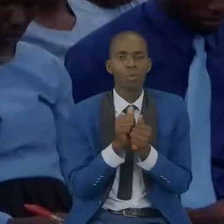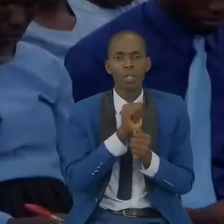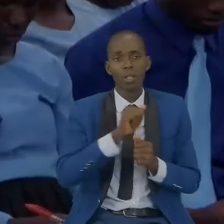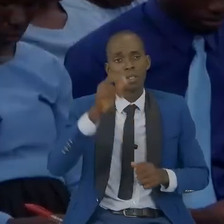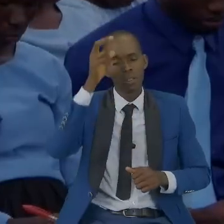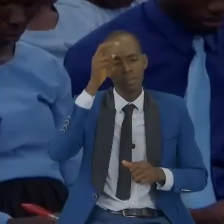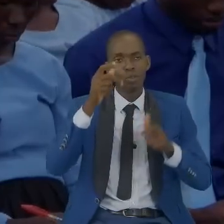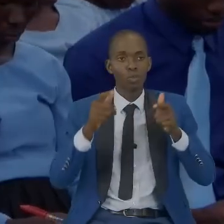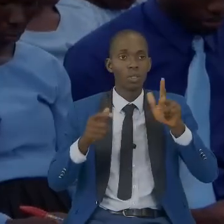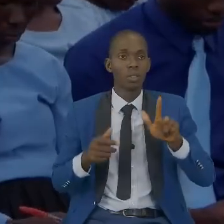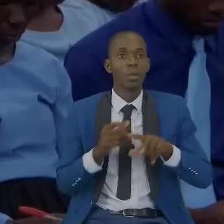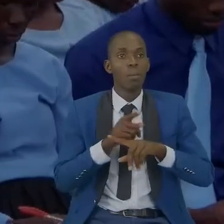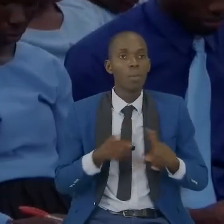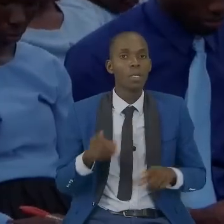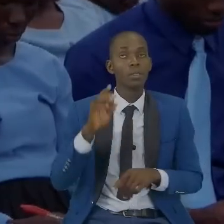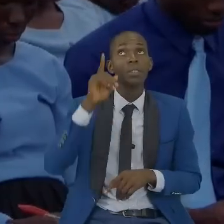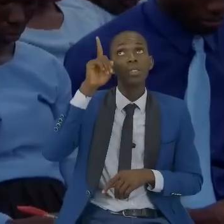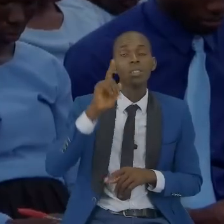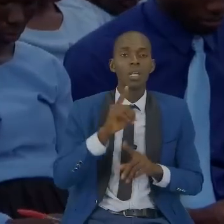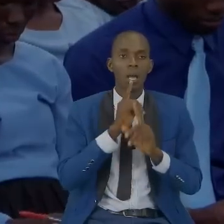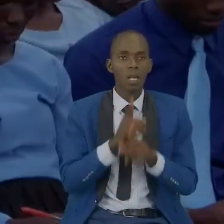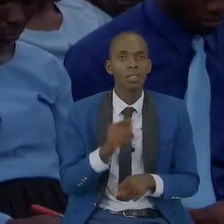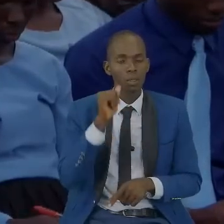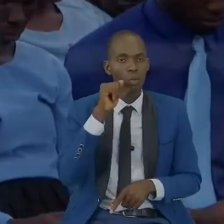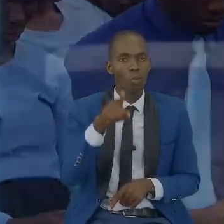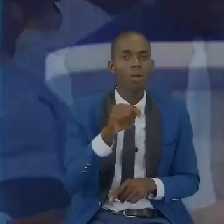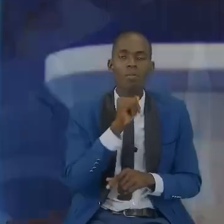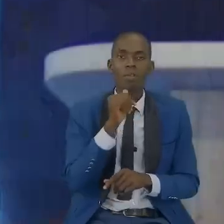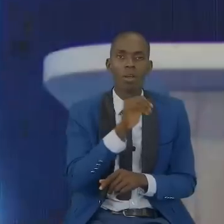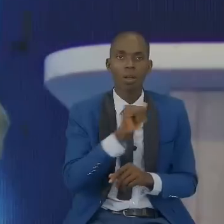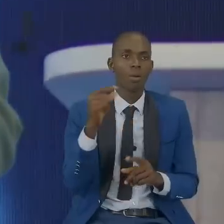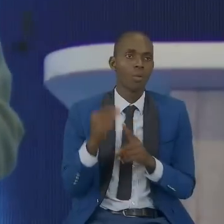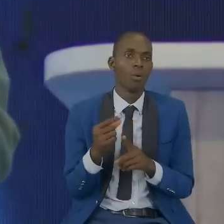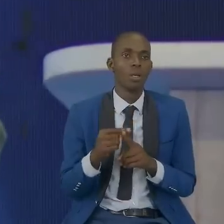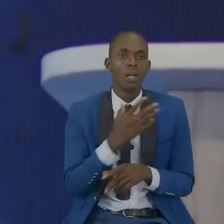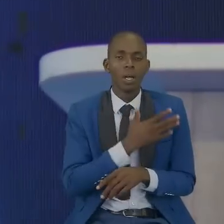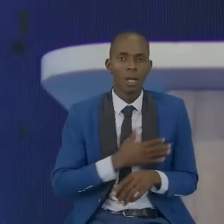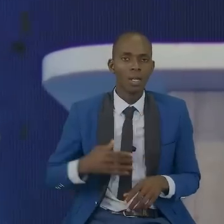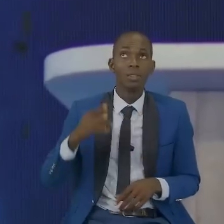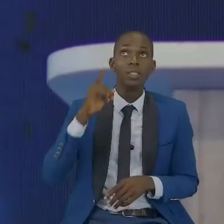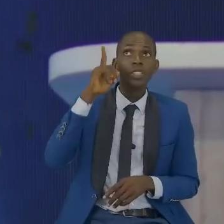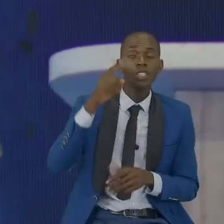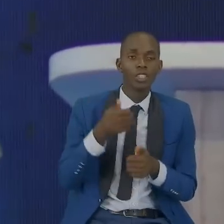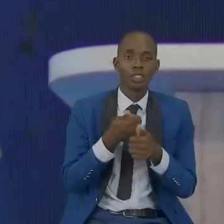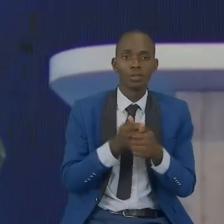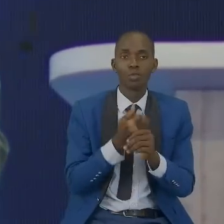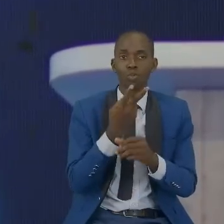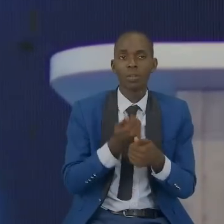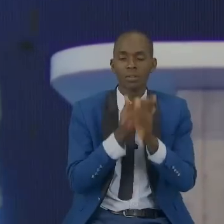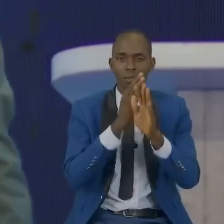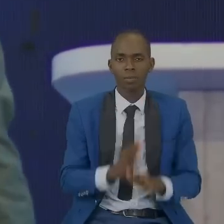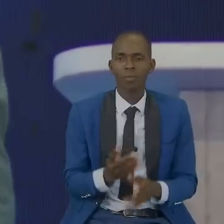Verse 23, but he answered her not a word. And his disciples came and besought